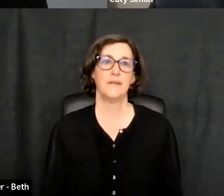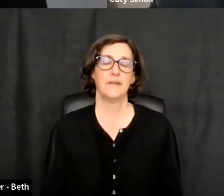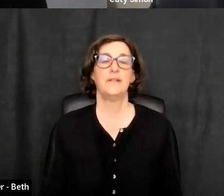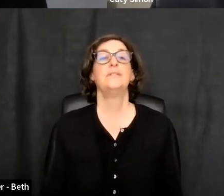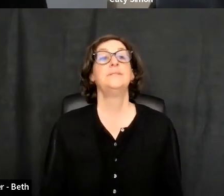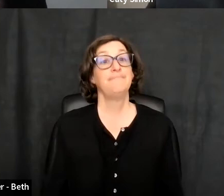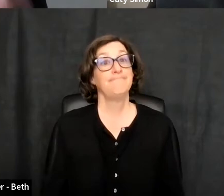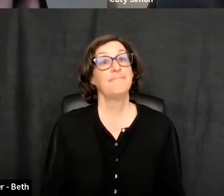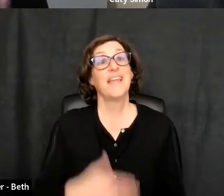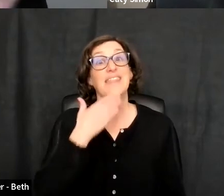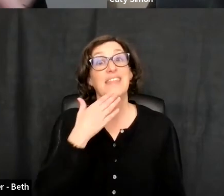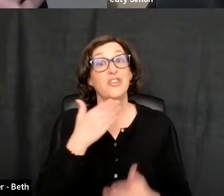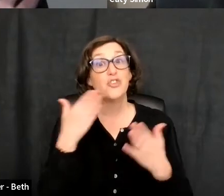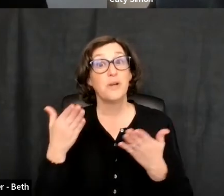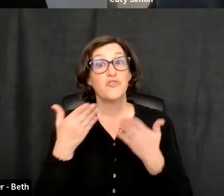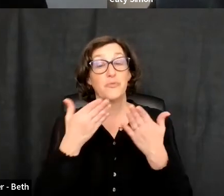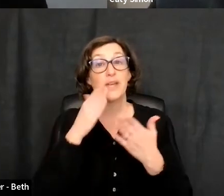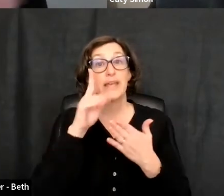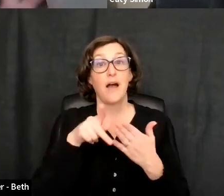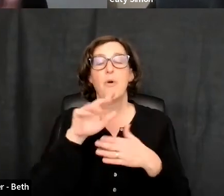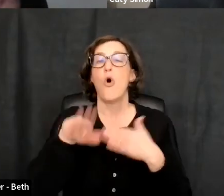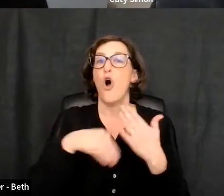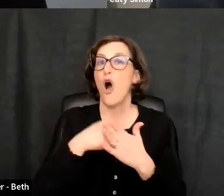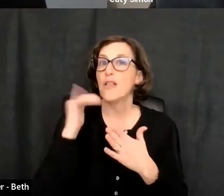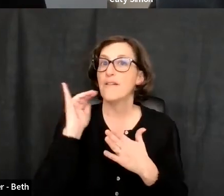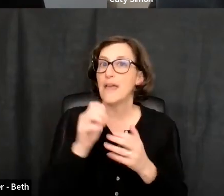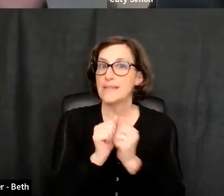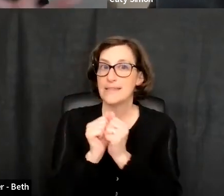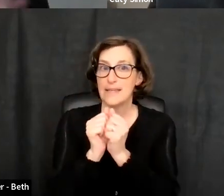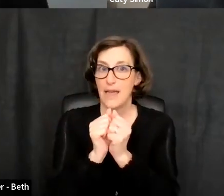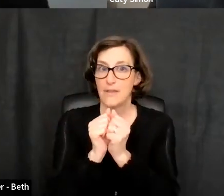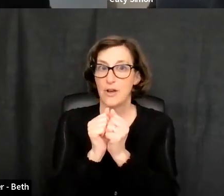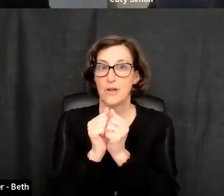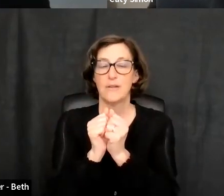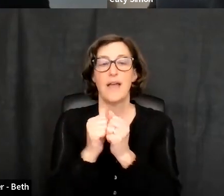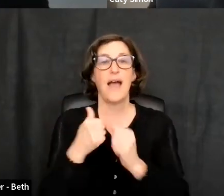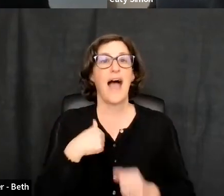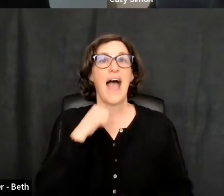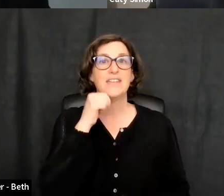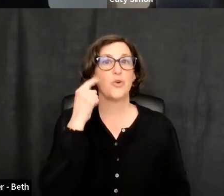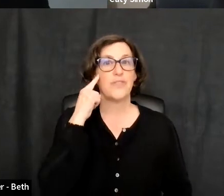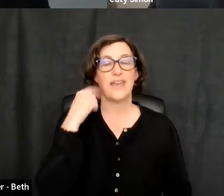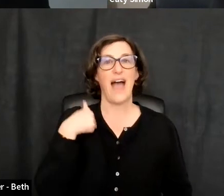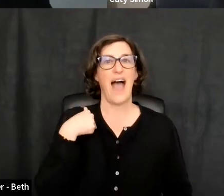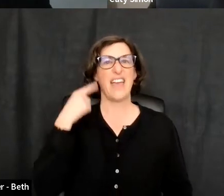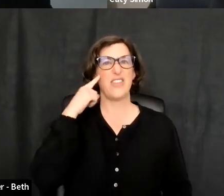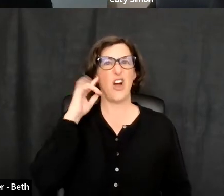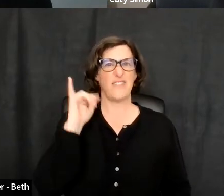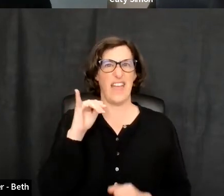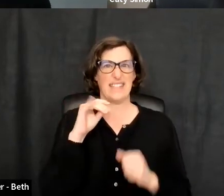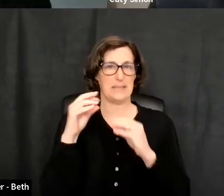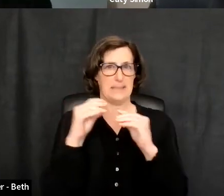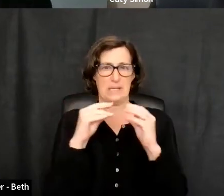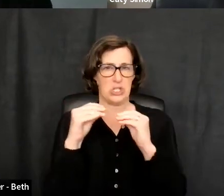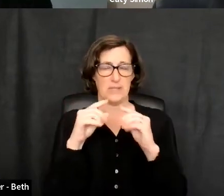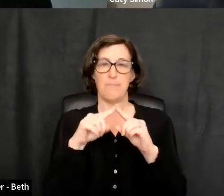Yeah, no, thank you so much for bringing all of that together. And I don't think I perceived it as contentious, but I do